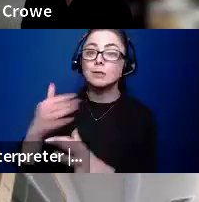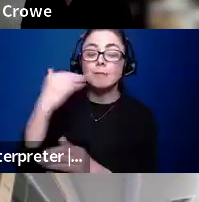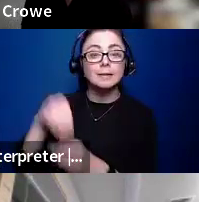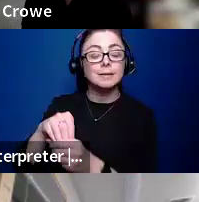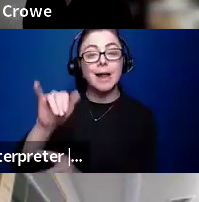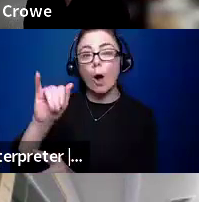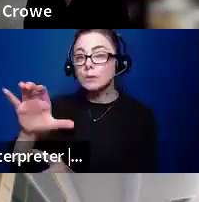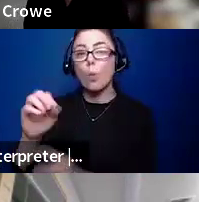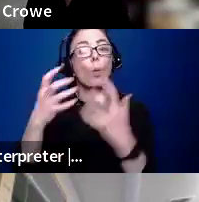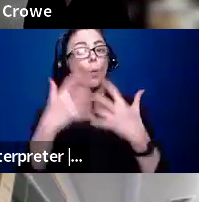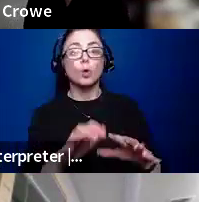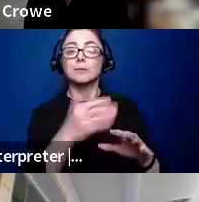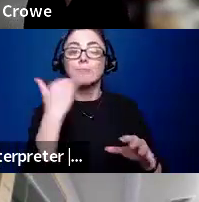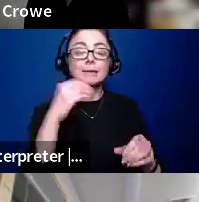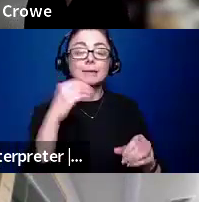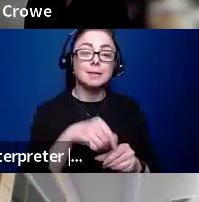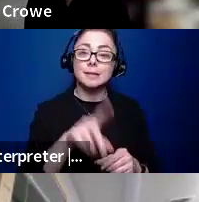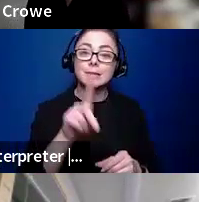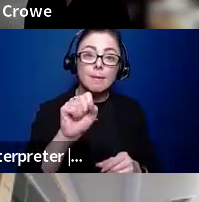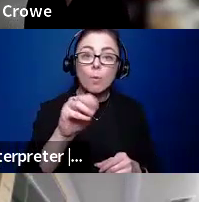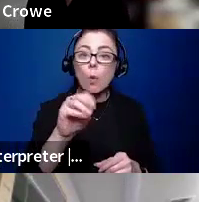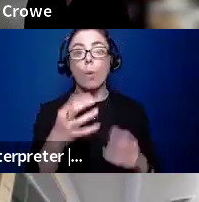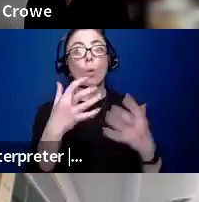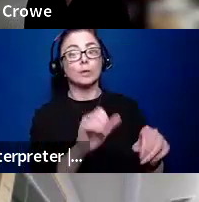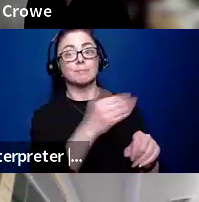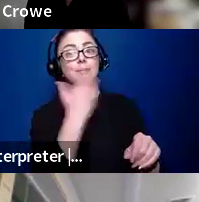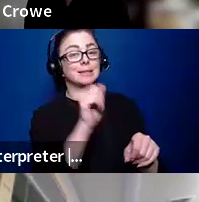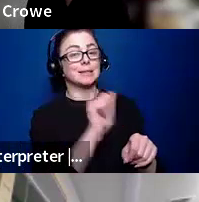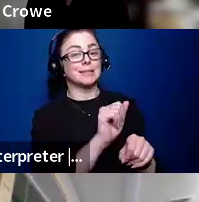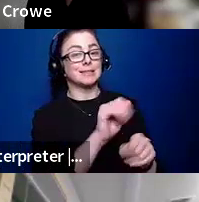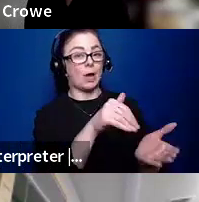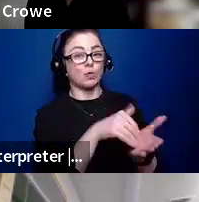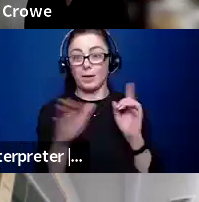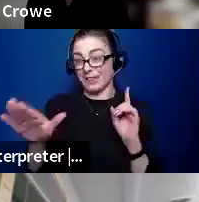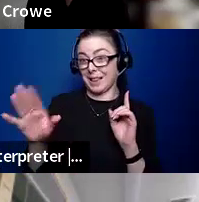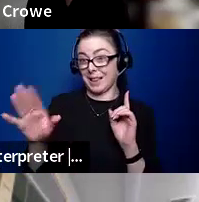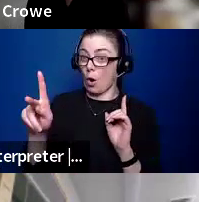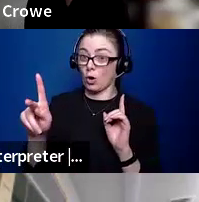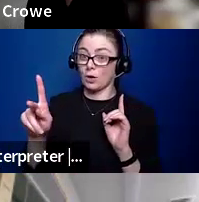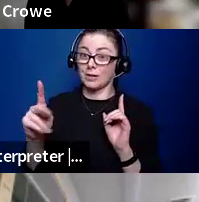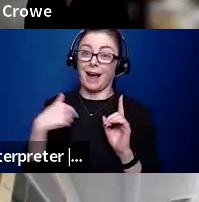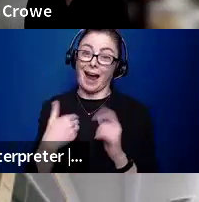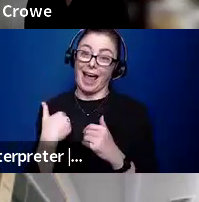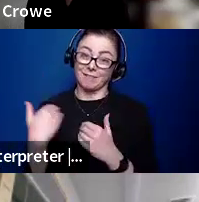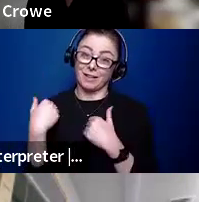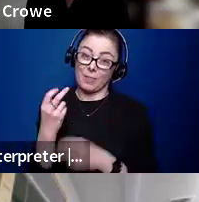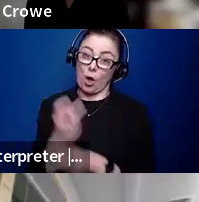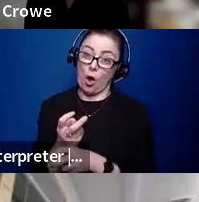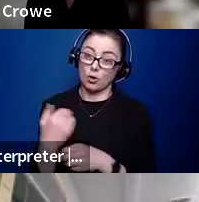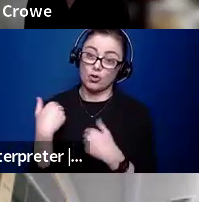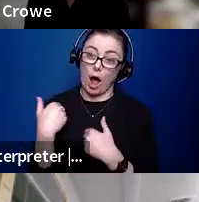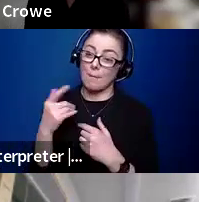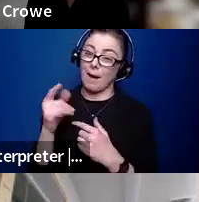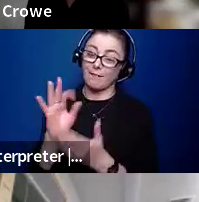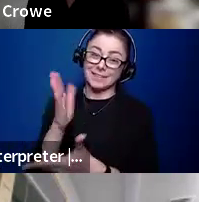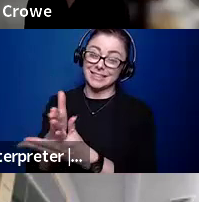Des Moines or what works best at Central. Okay. And Mark, or I have the hard job of kind of cutting okay. people